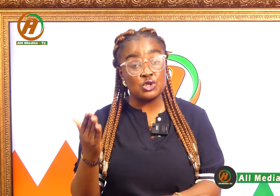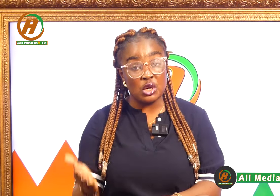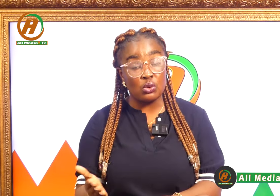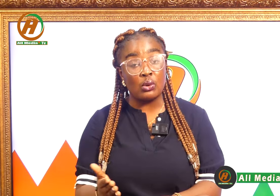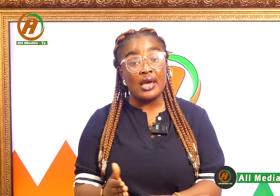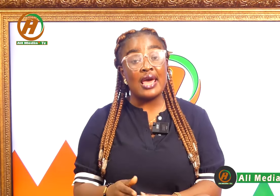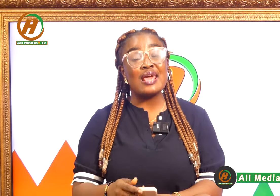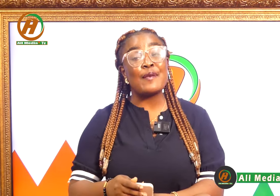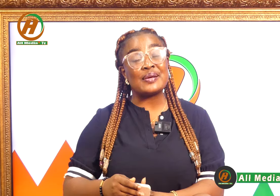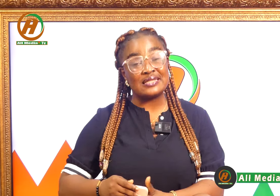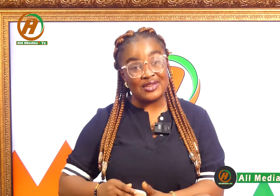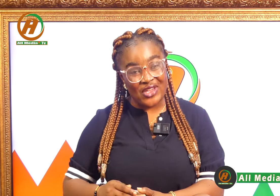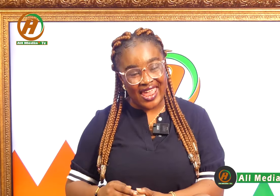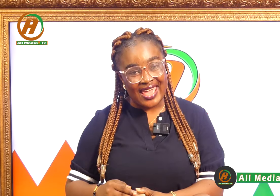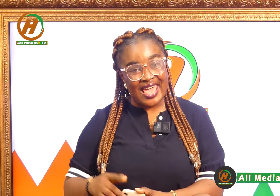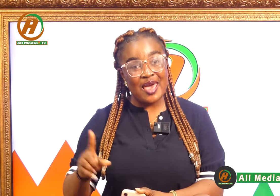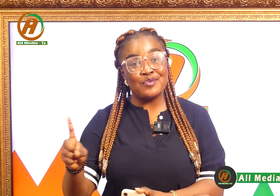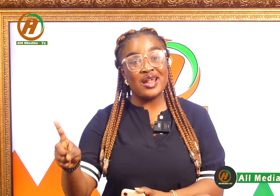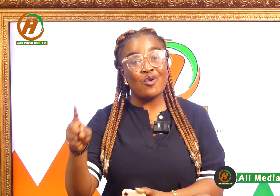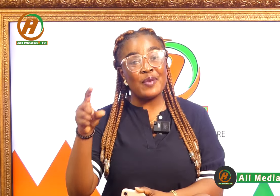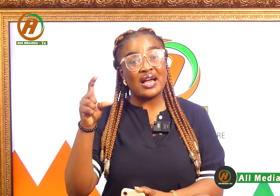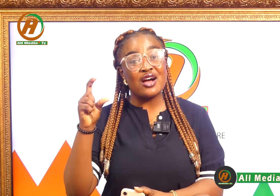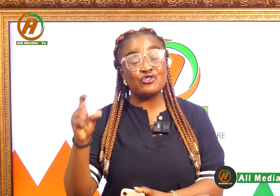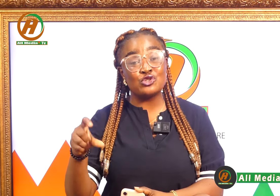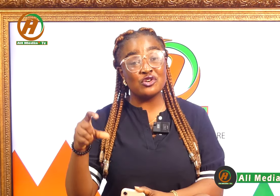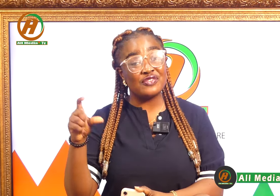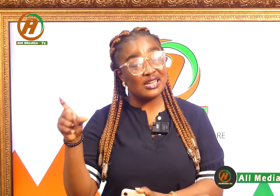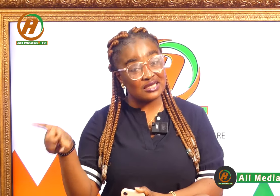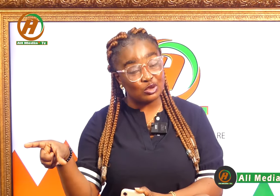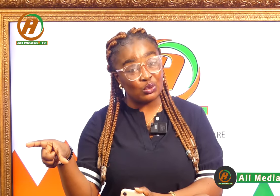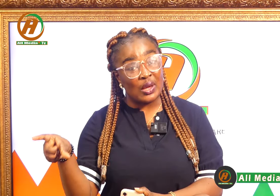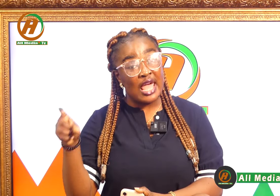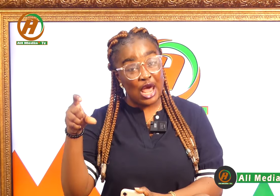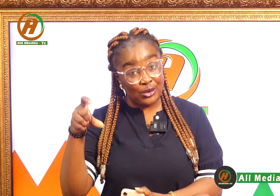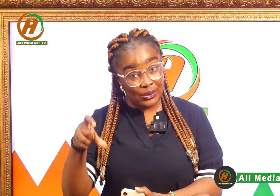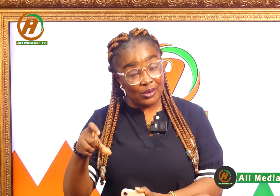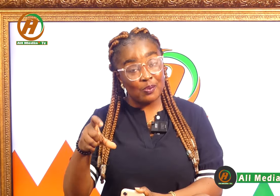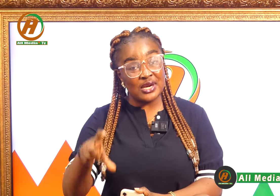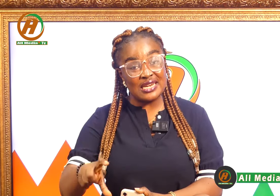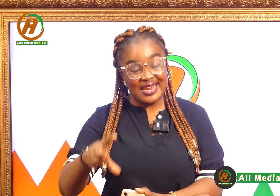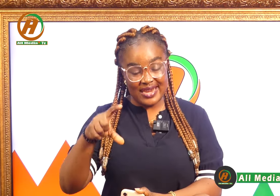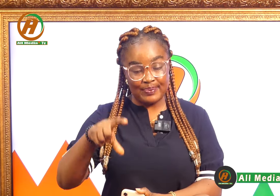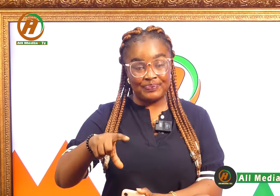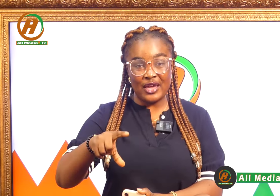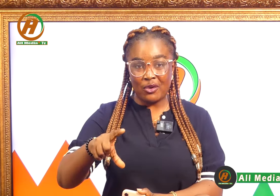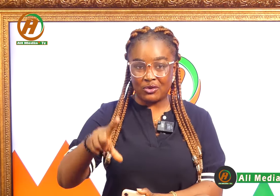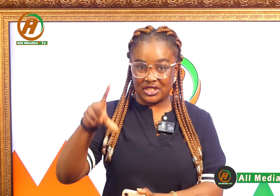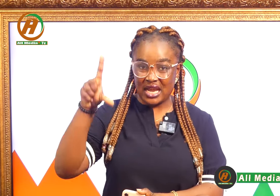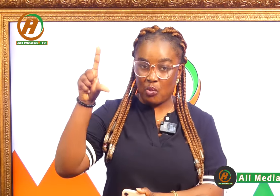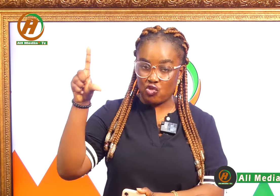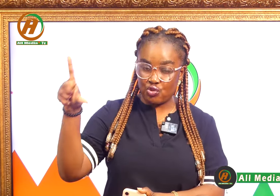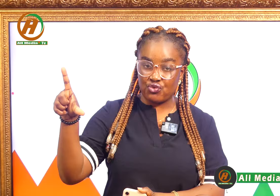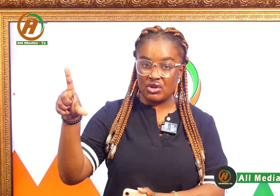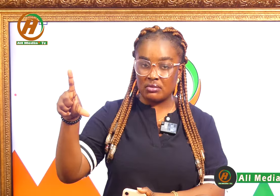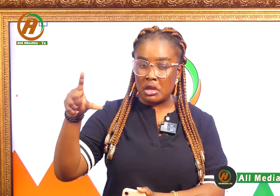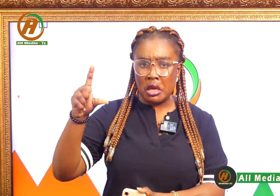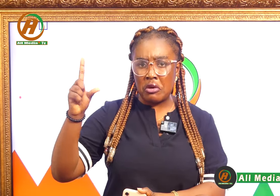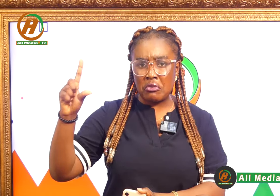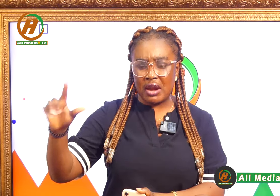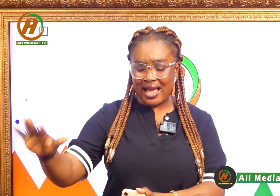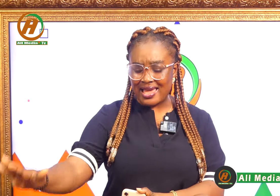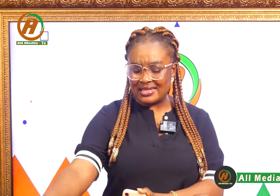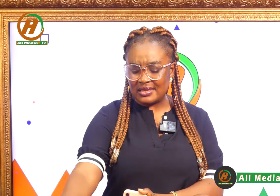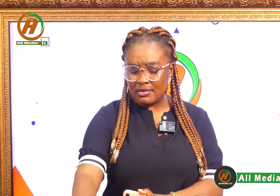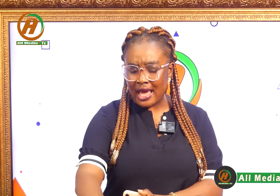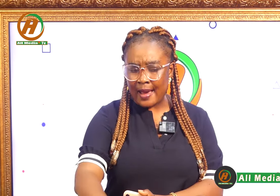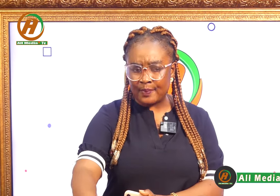enu atwe no ene ye papa say hwe emra wo be ka for Snowfellis no eno no mo di nanim Eko kwa shea abosom fuweni. Eno